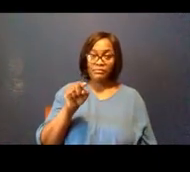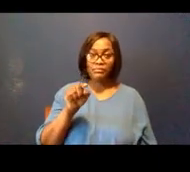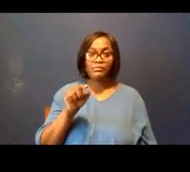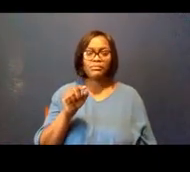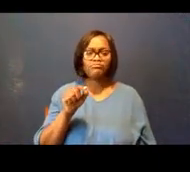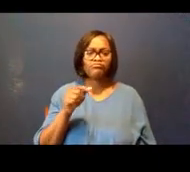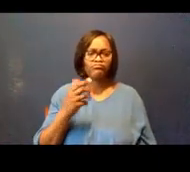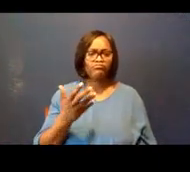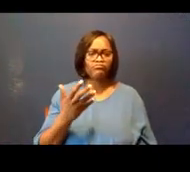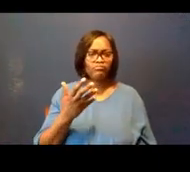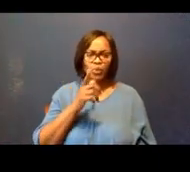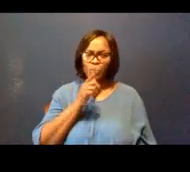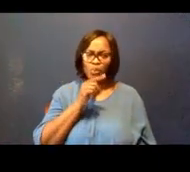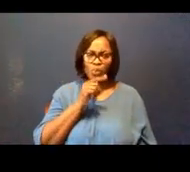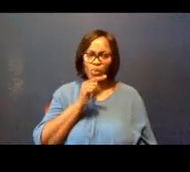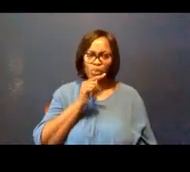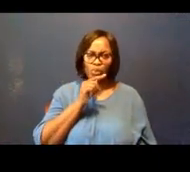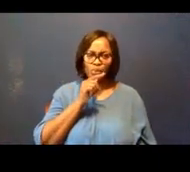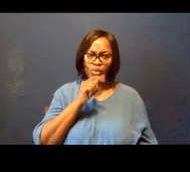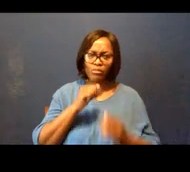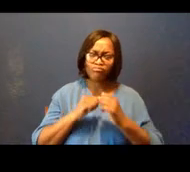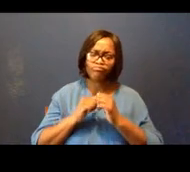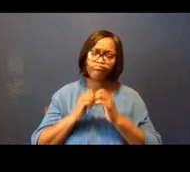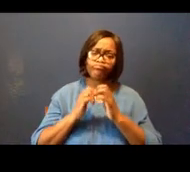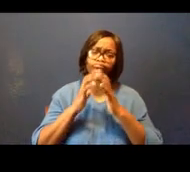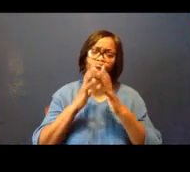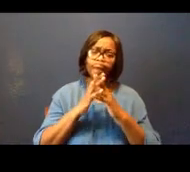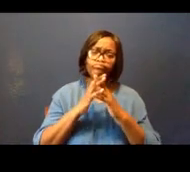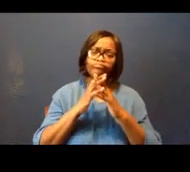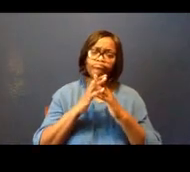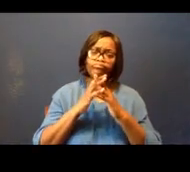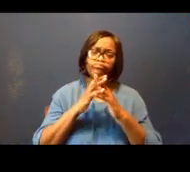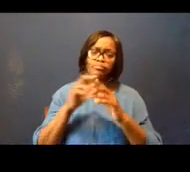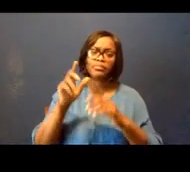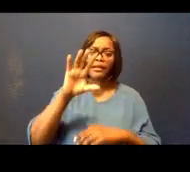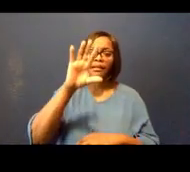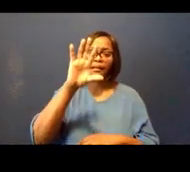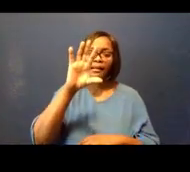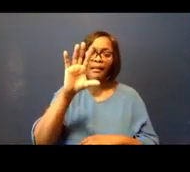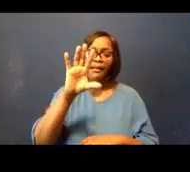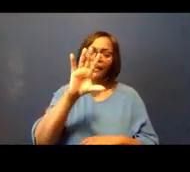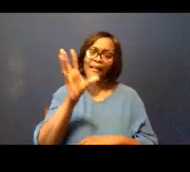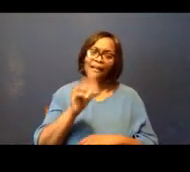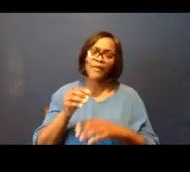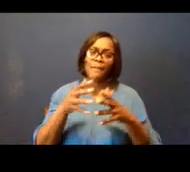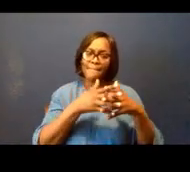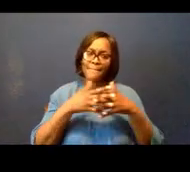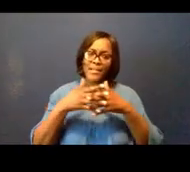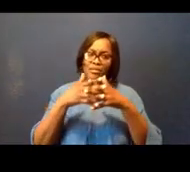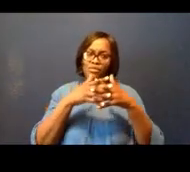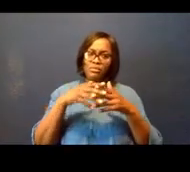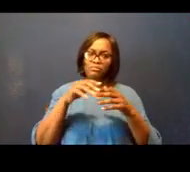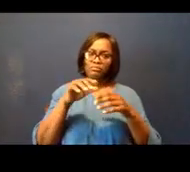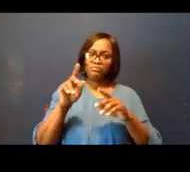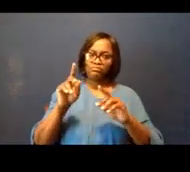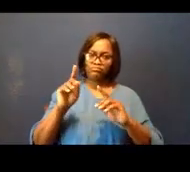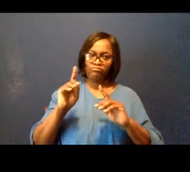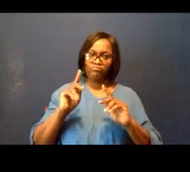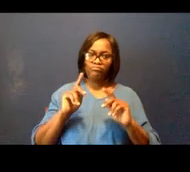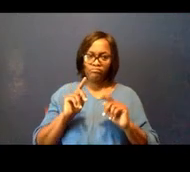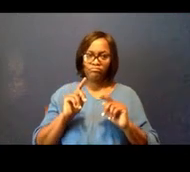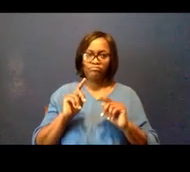a proposal to the church